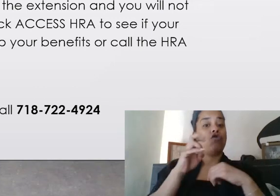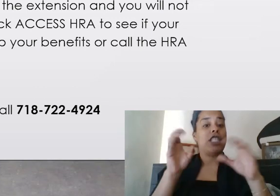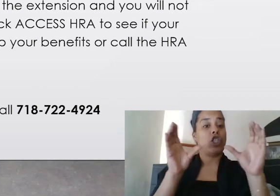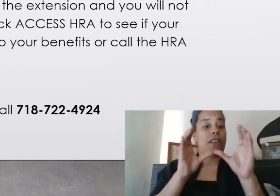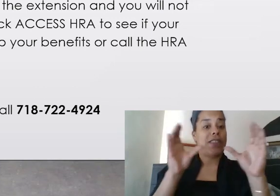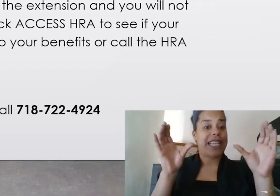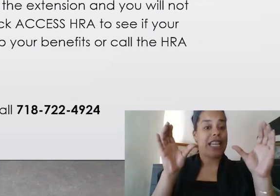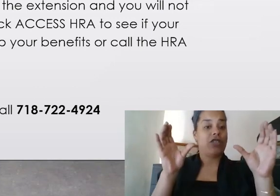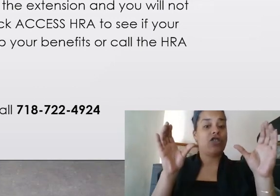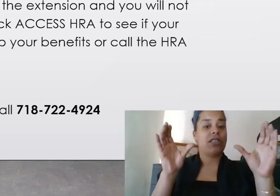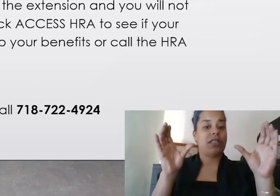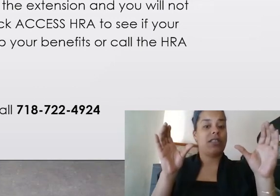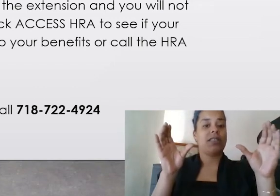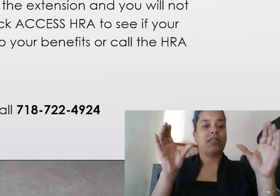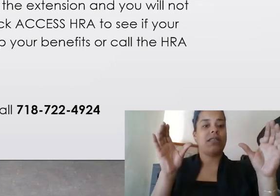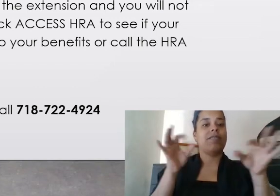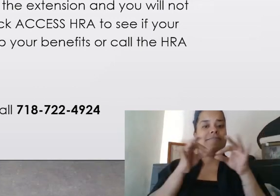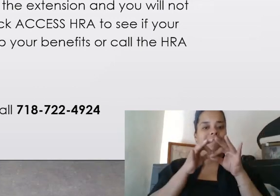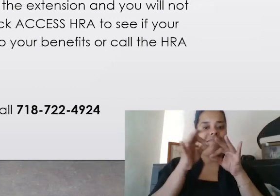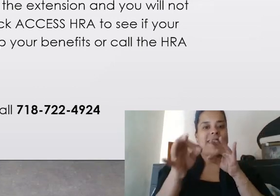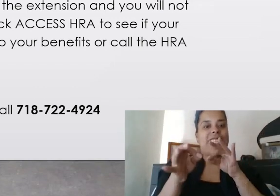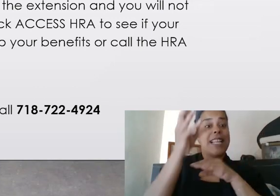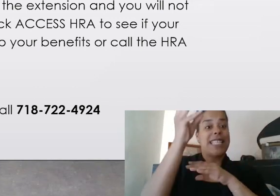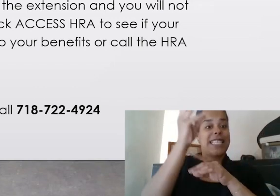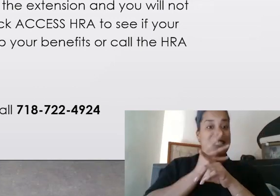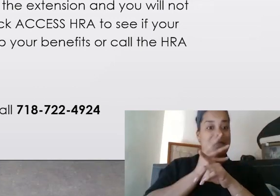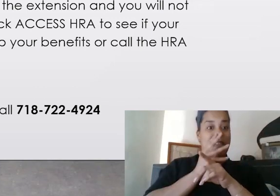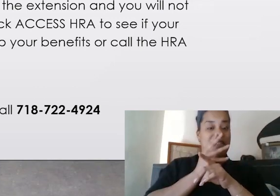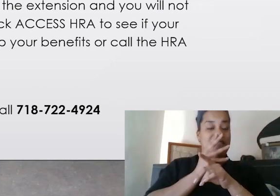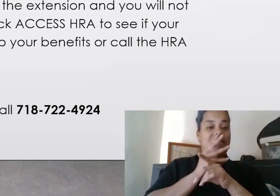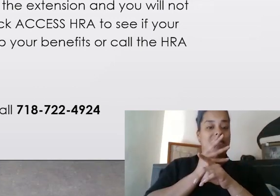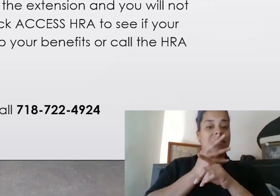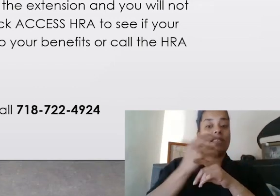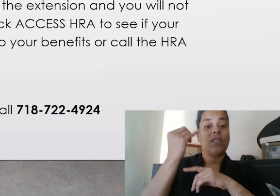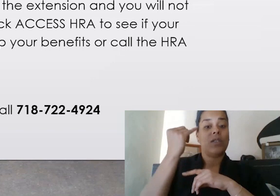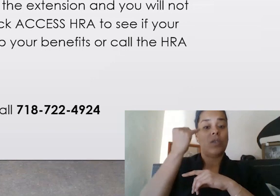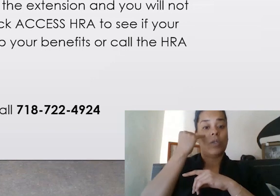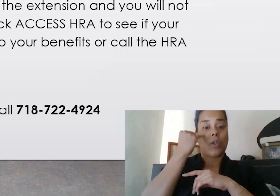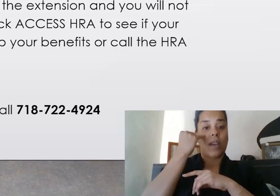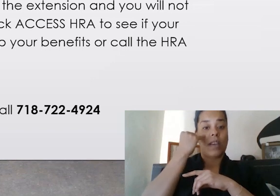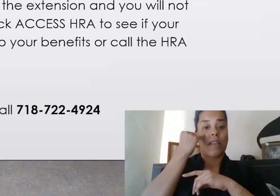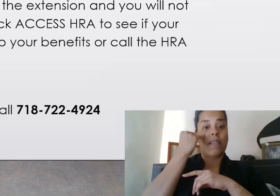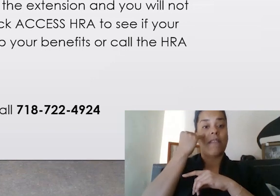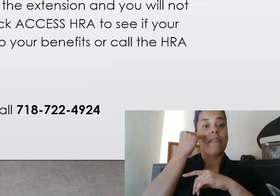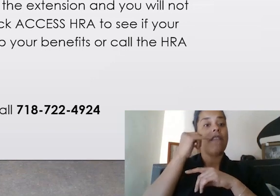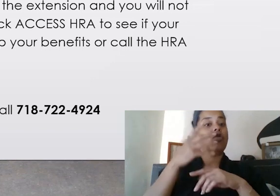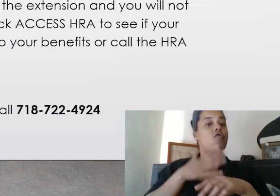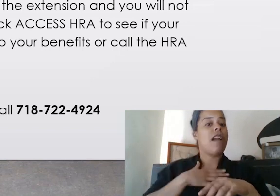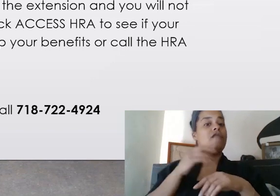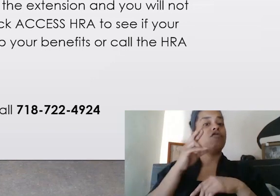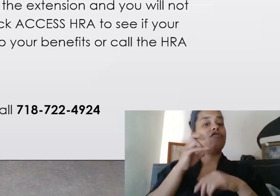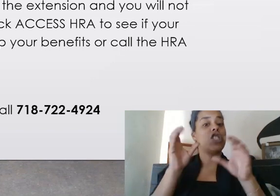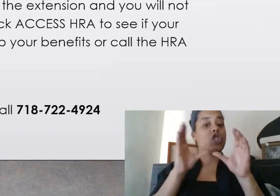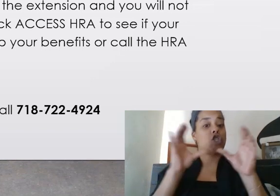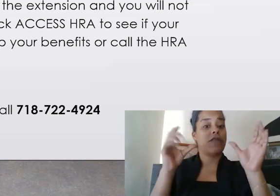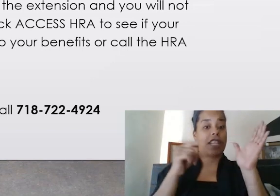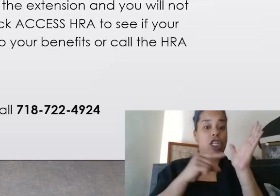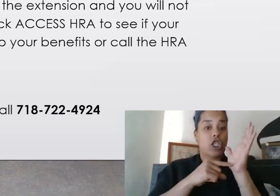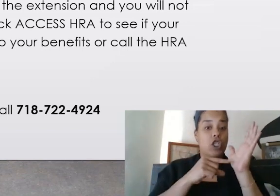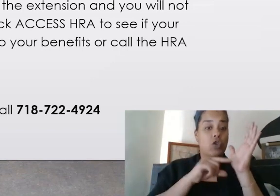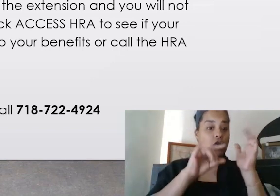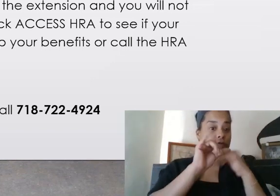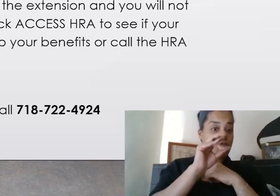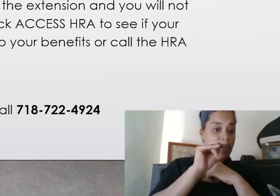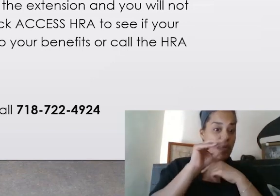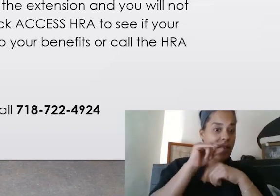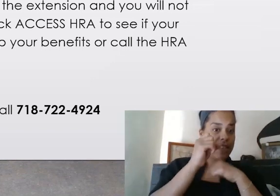are actually extended up to 6 months. So for instance, if you have a recertification due between January of this year and March of